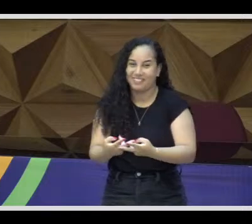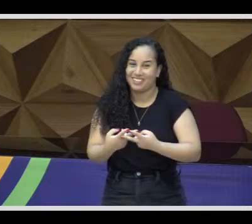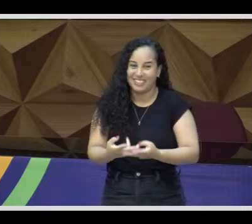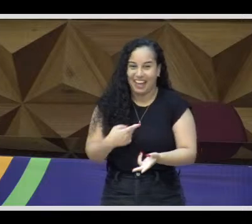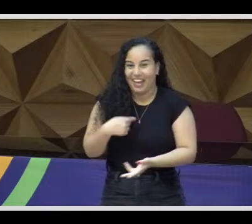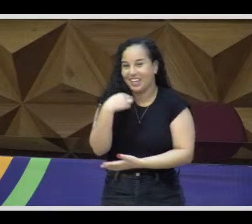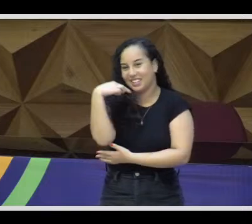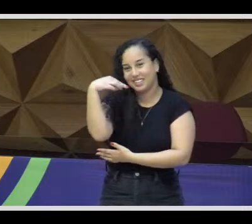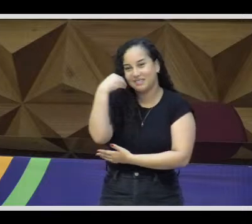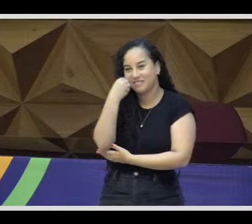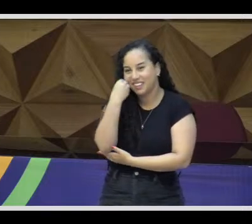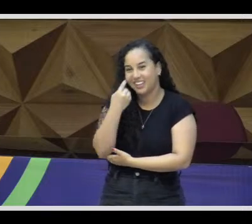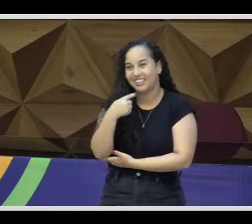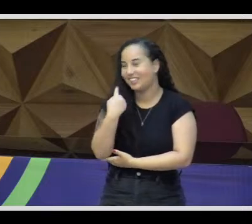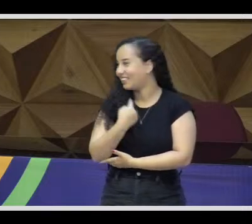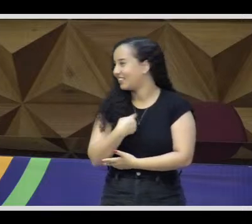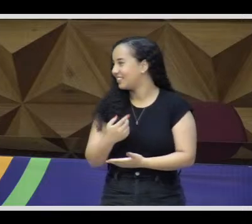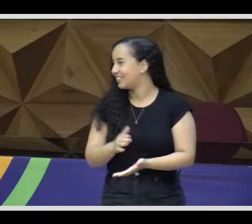experiencing.